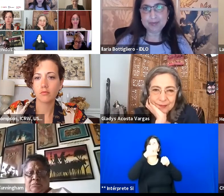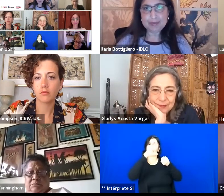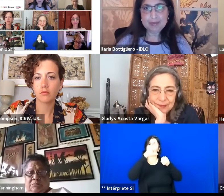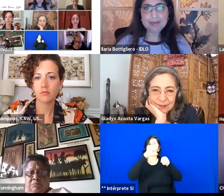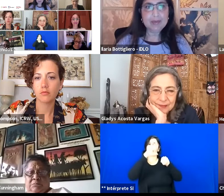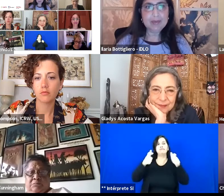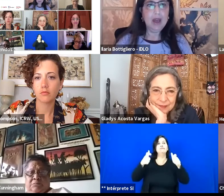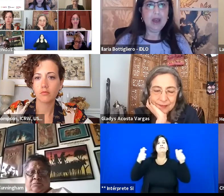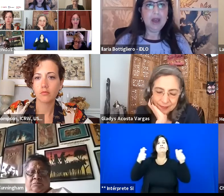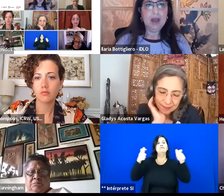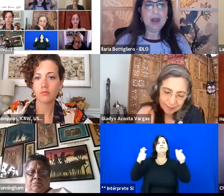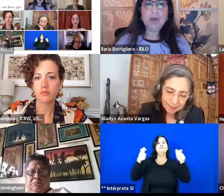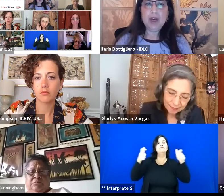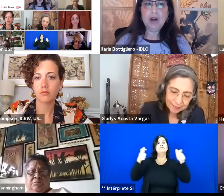implementation.